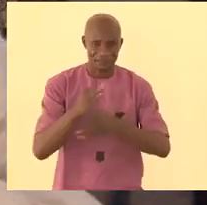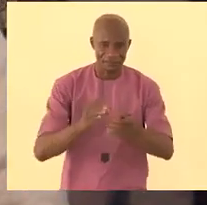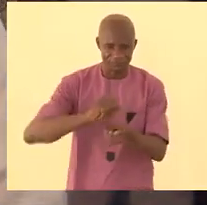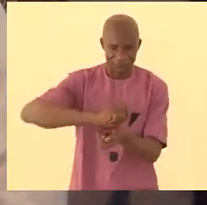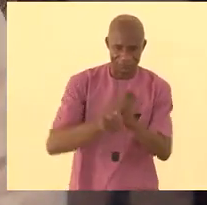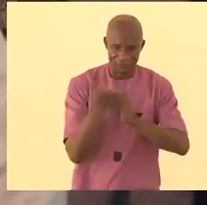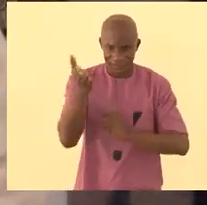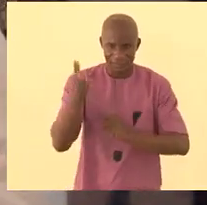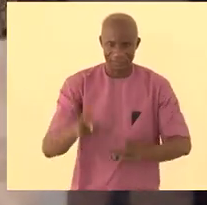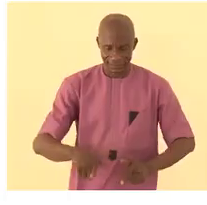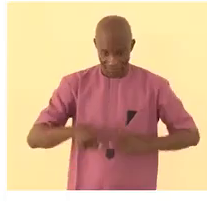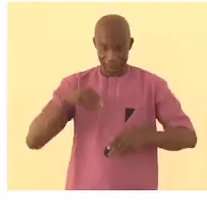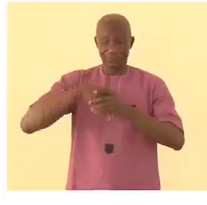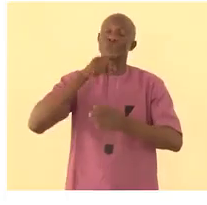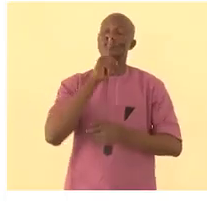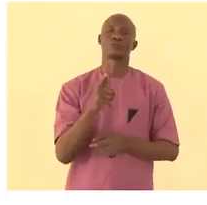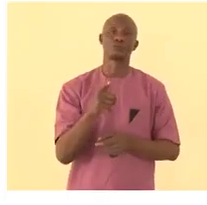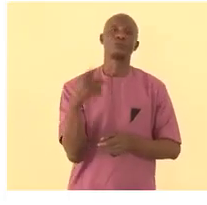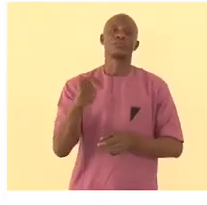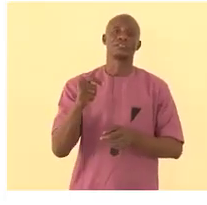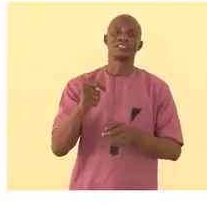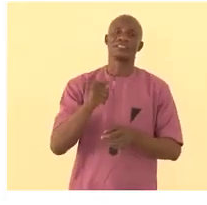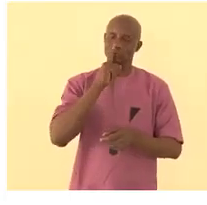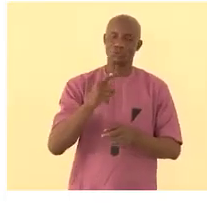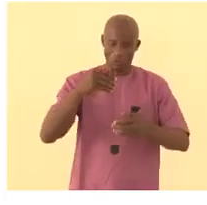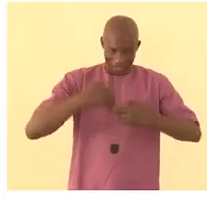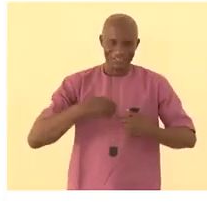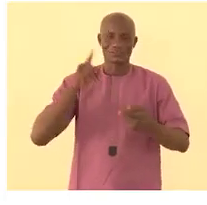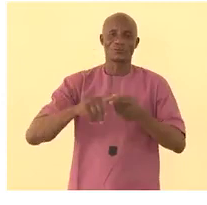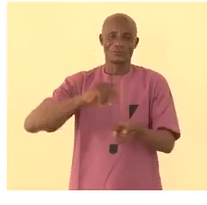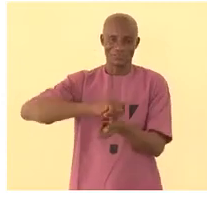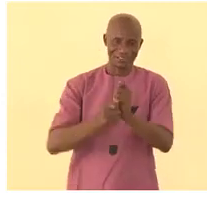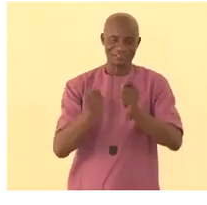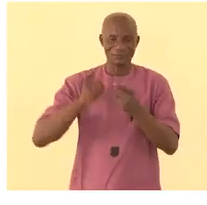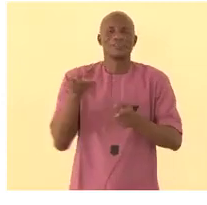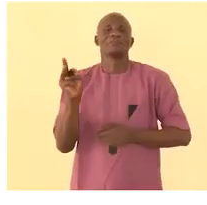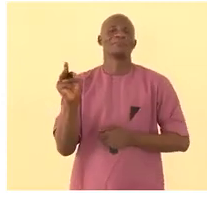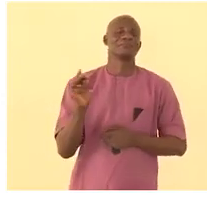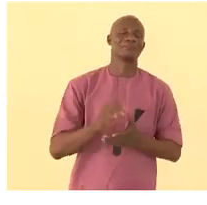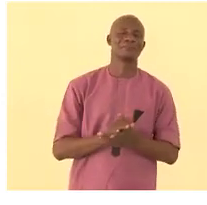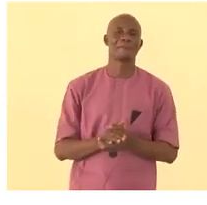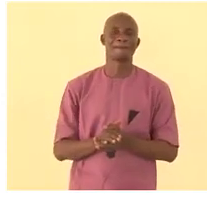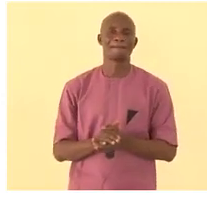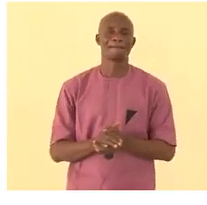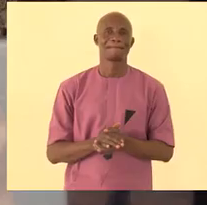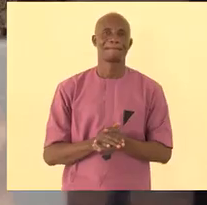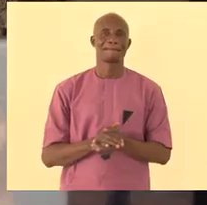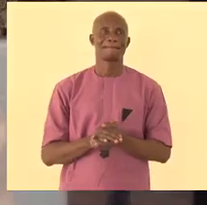Instead of adjusting their lives to the truth has to adjust itself to them.